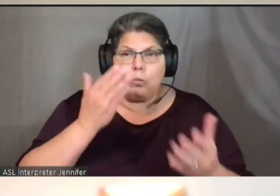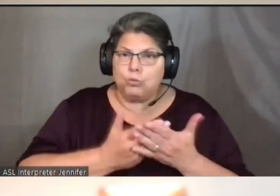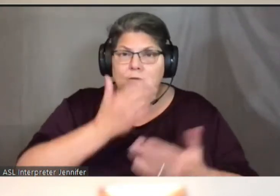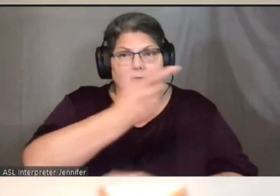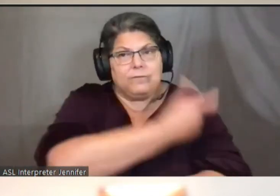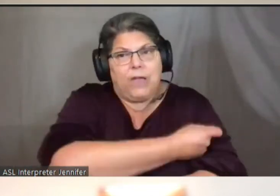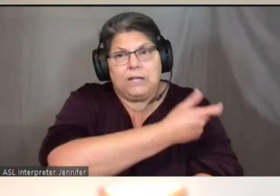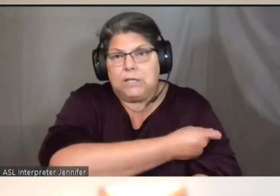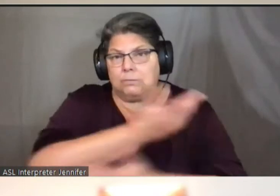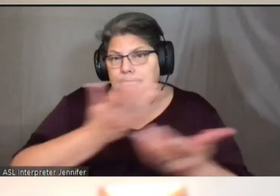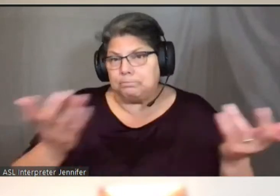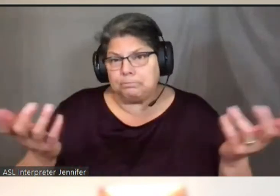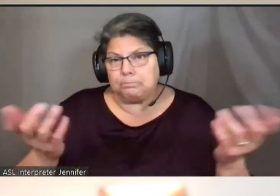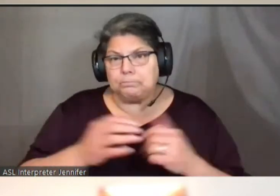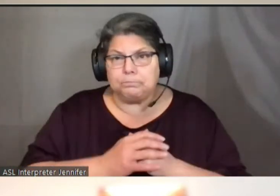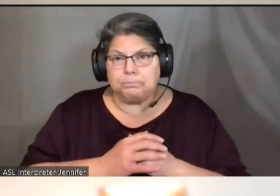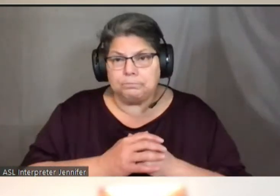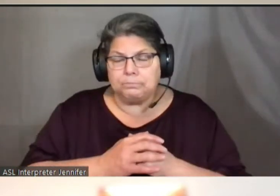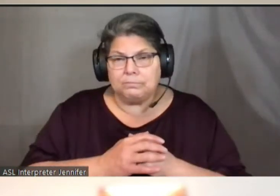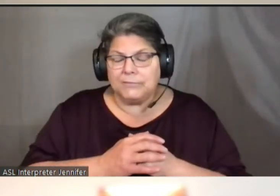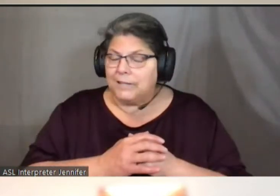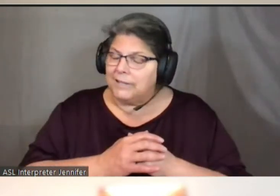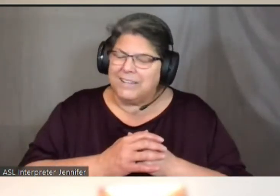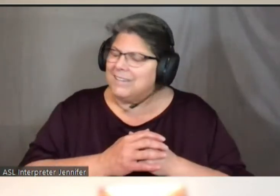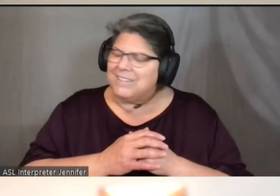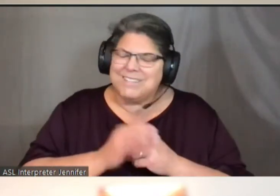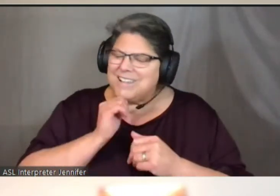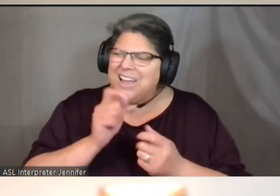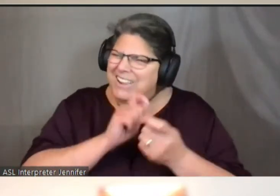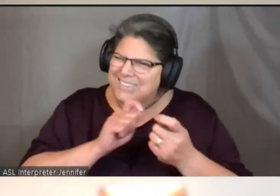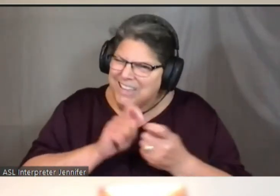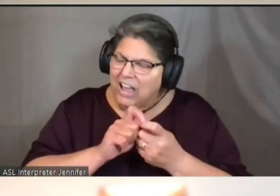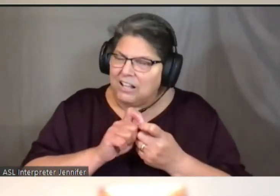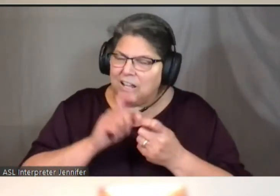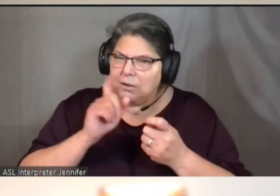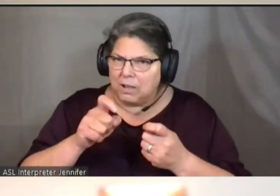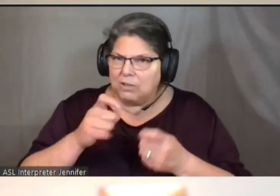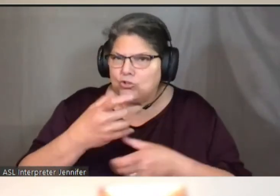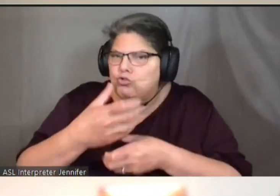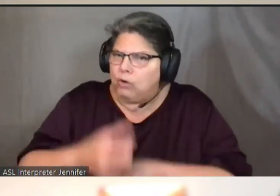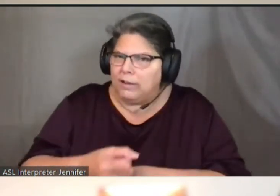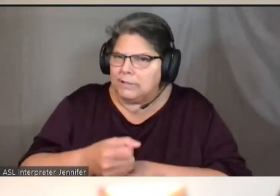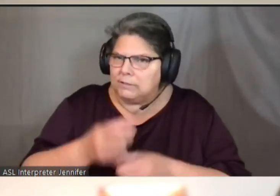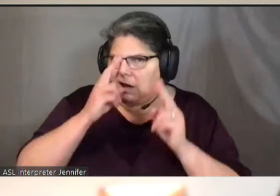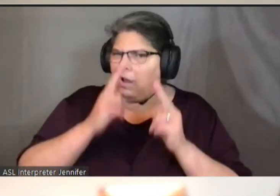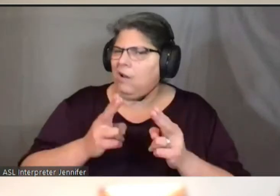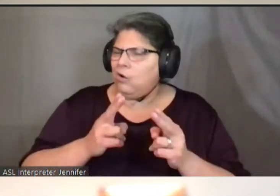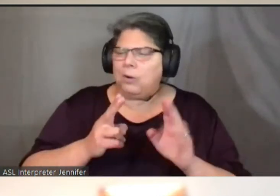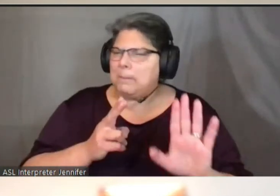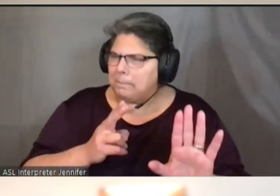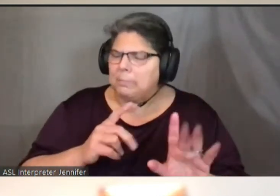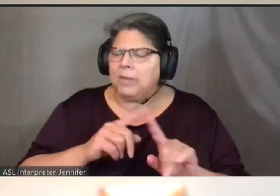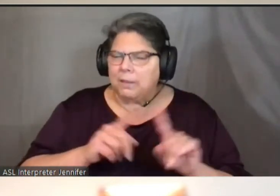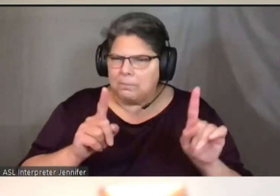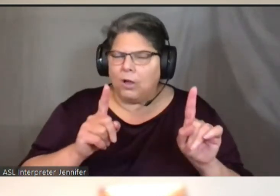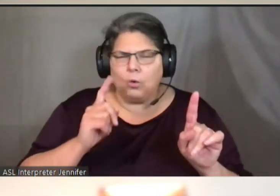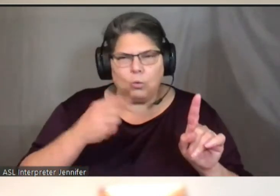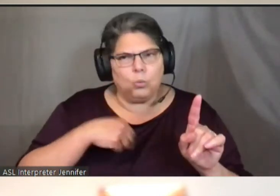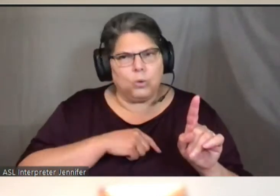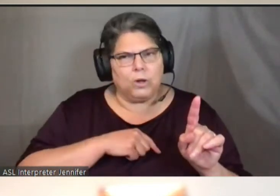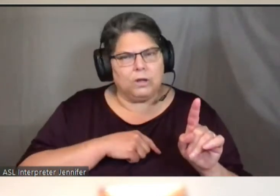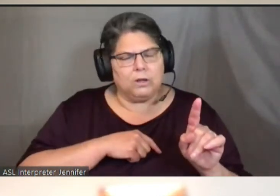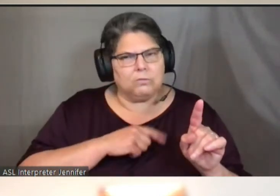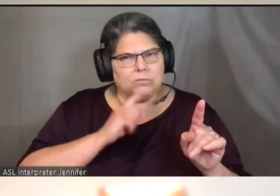vaccination. So it's not exactly an honor system. We do expect that the organizers of the venues are